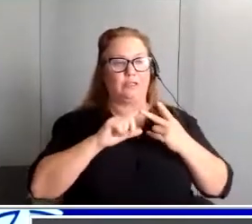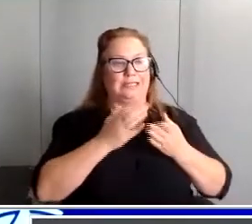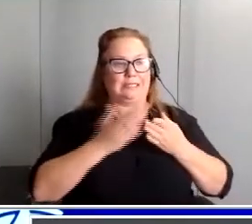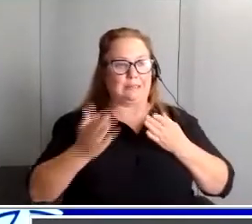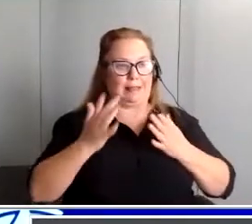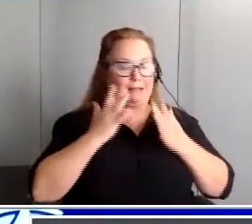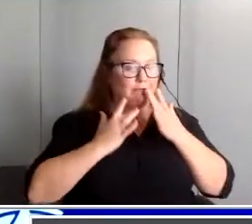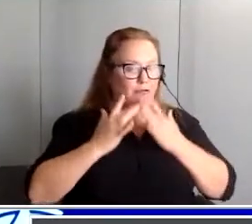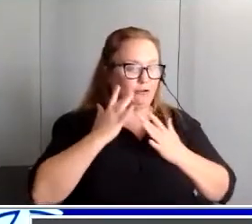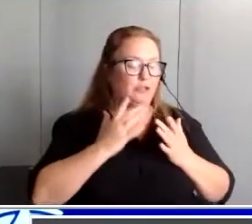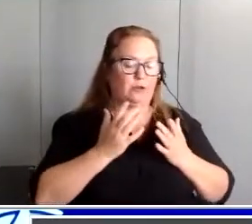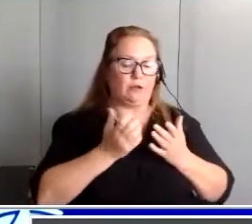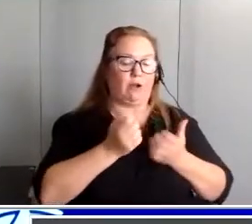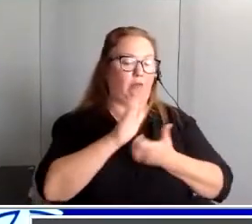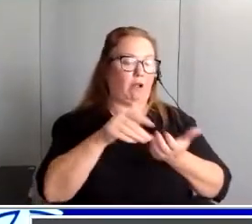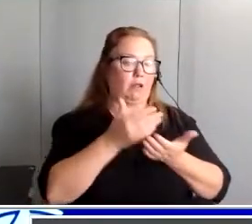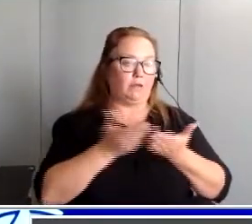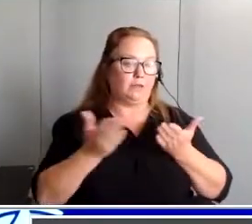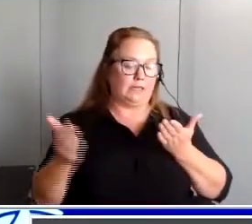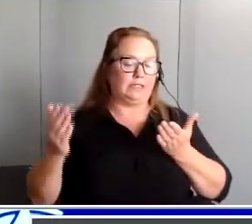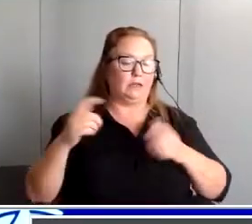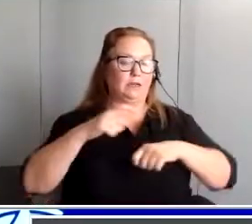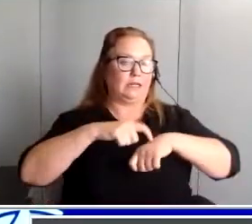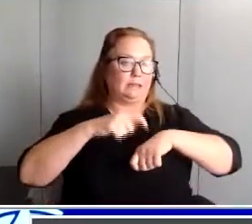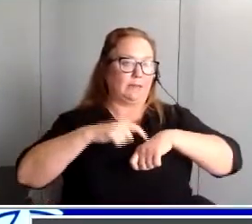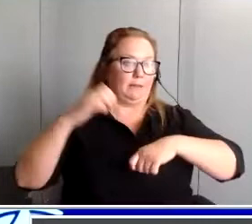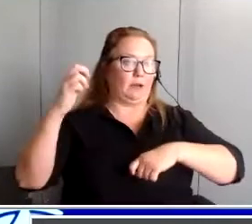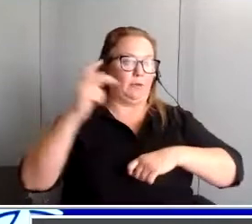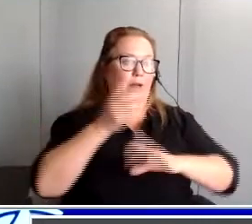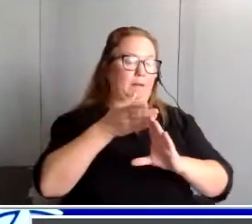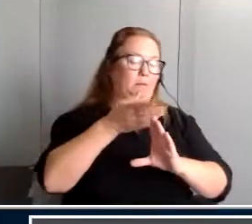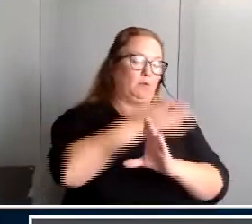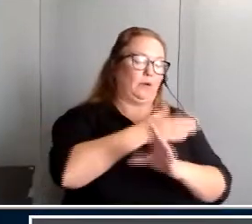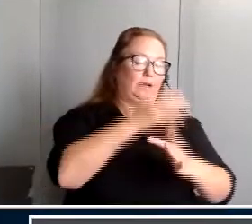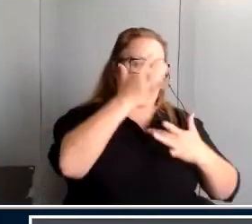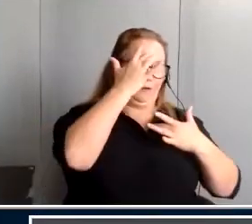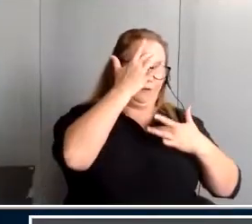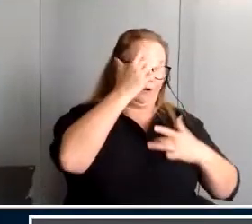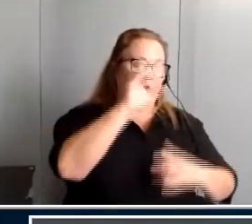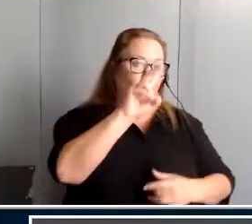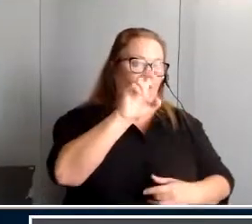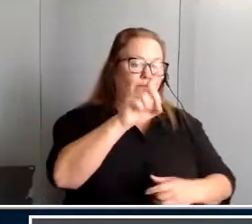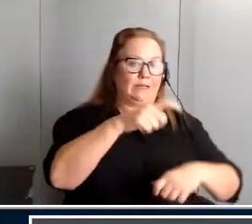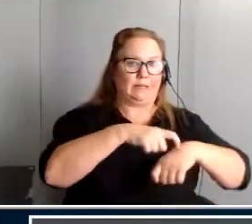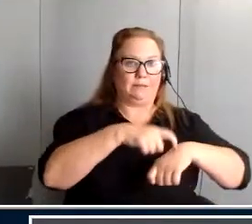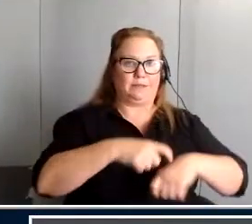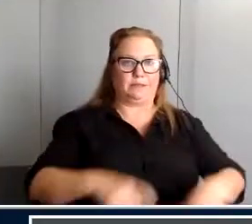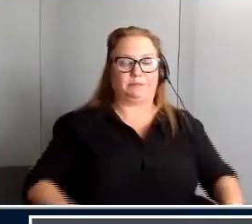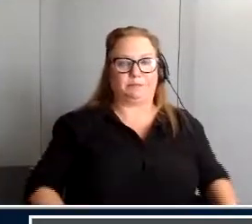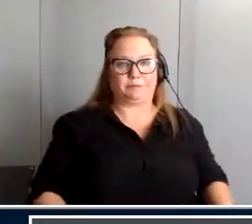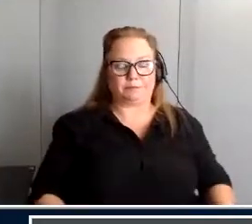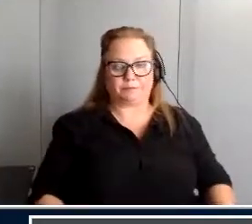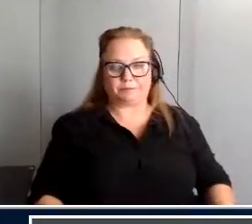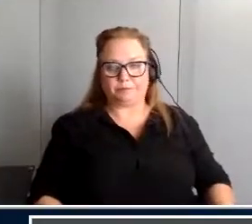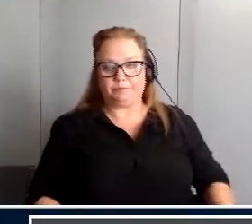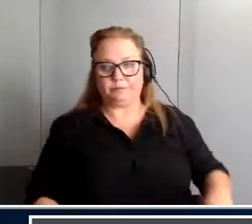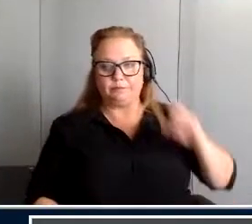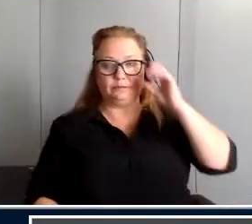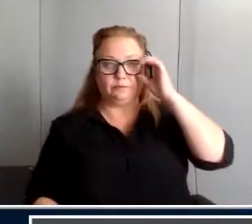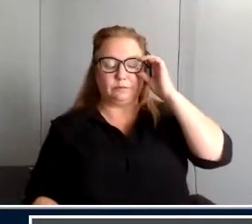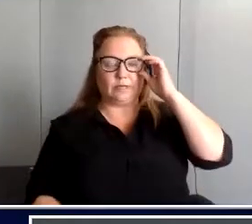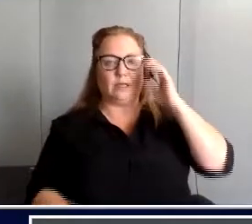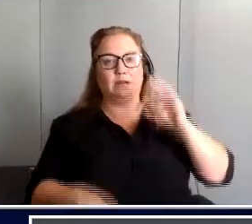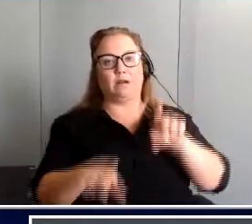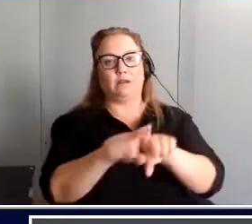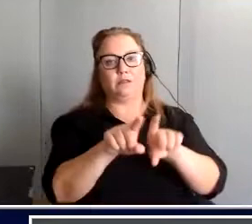are going to take time to get back to pre-pandemic days as well. And just to follow up on that, I think to Warren's earlier point, it's still